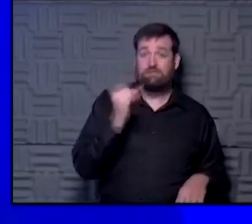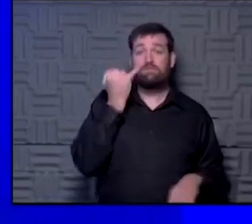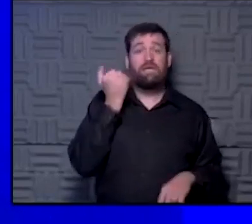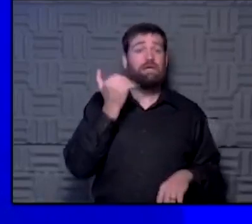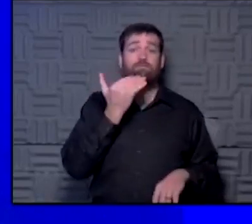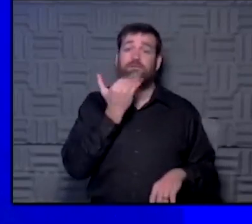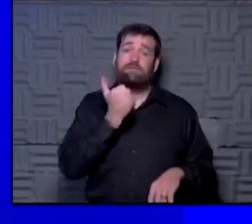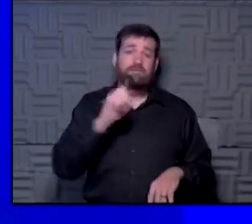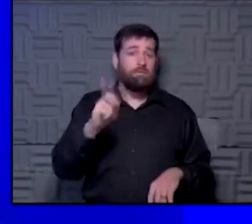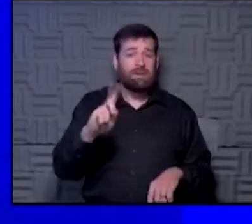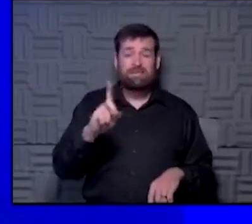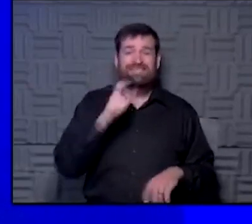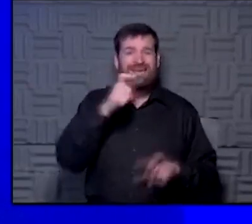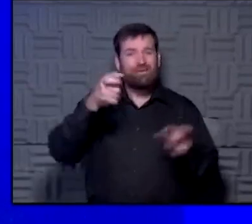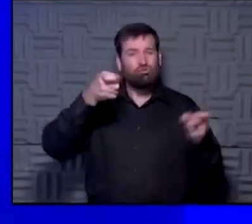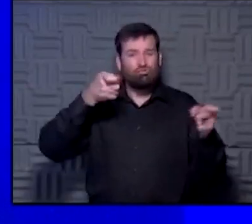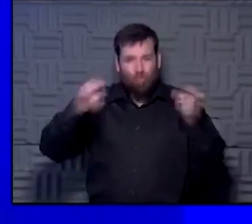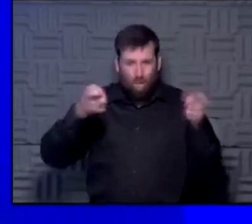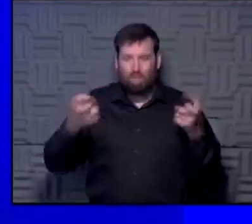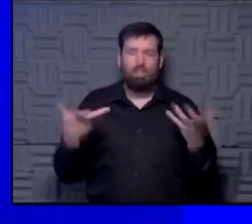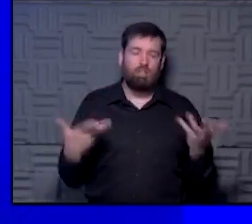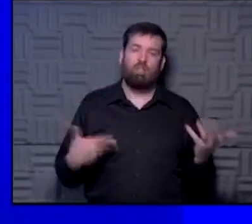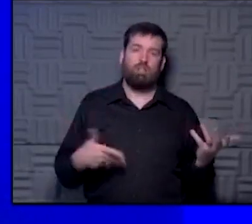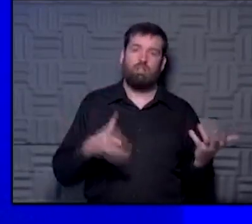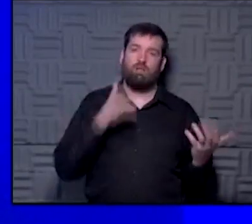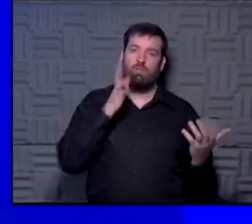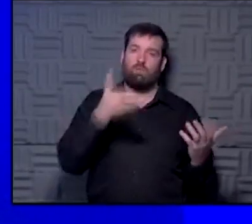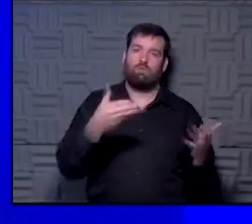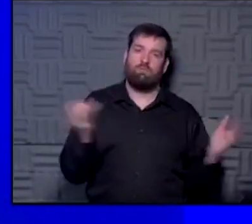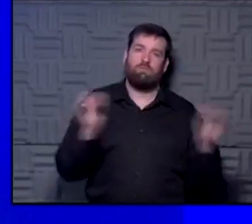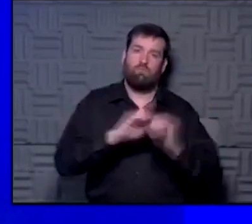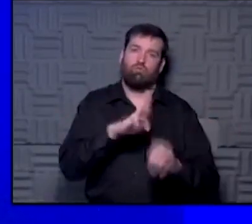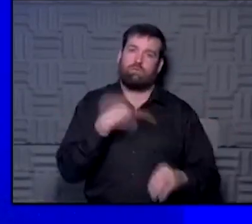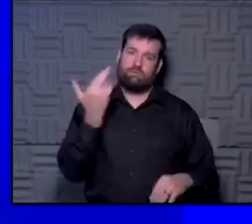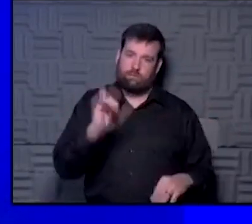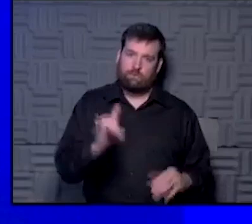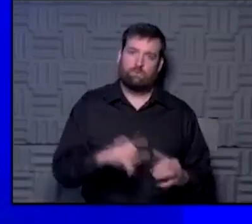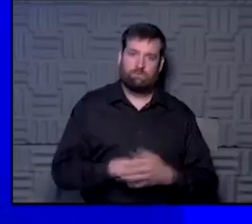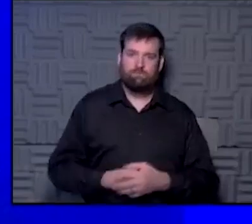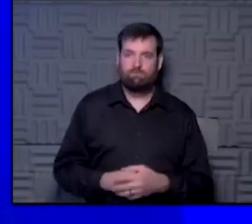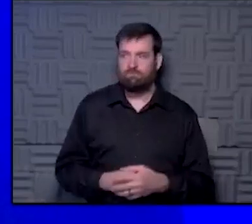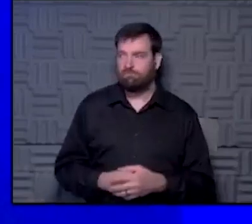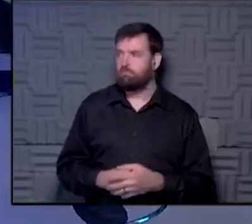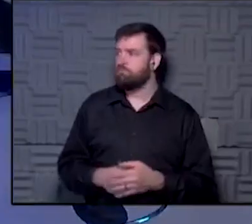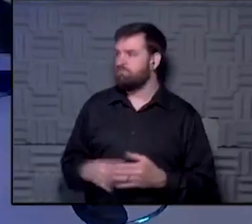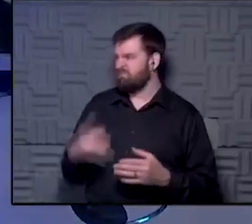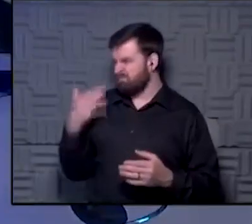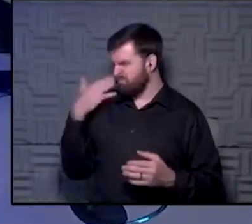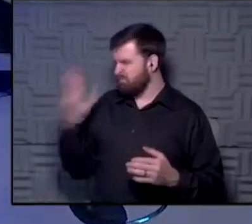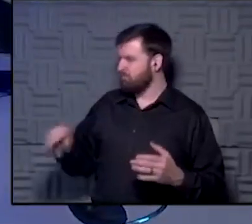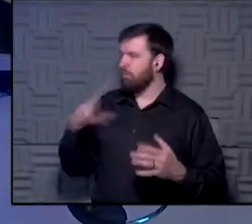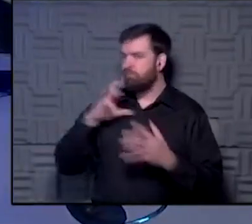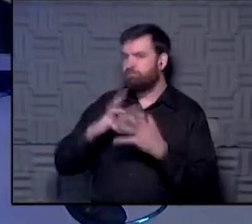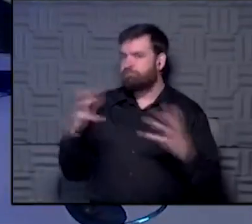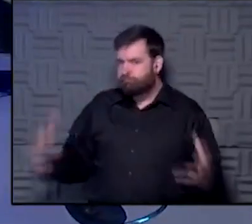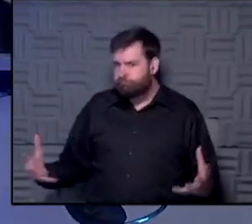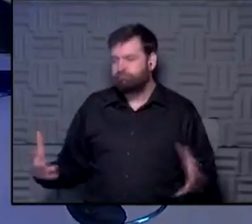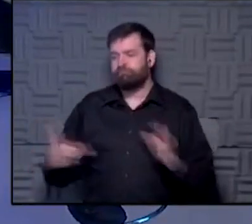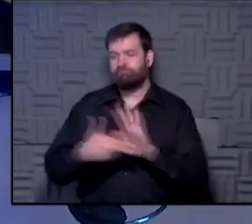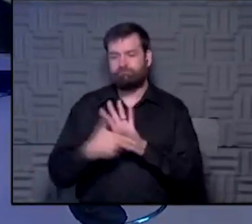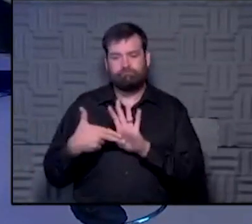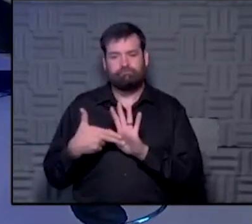not controlled optimally, you will have higher risk of those outcomes as well. I know obesity is also